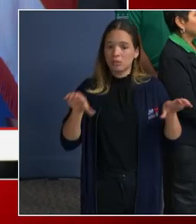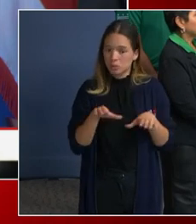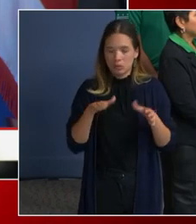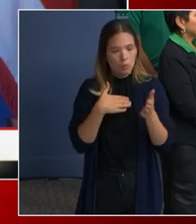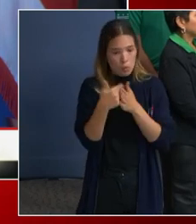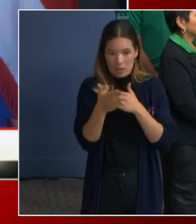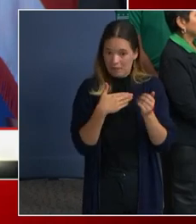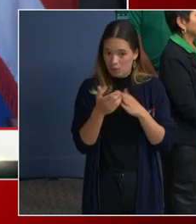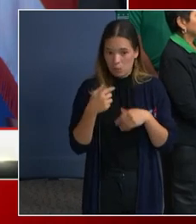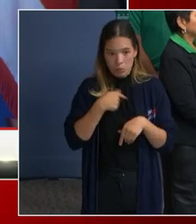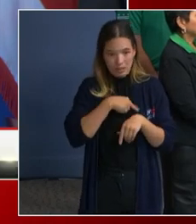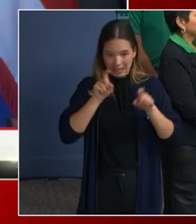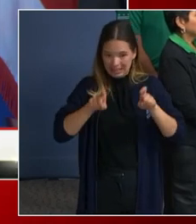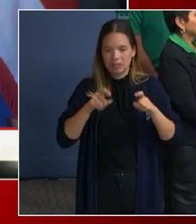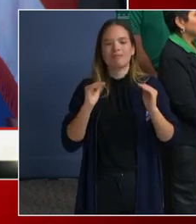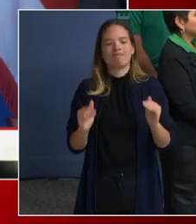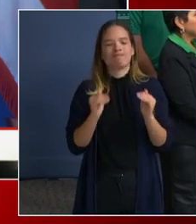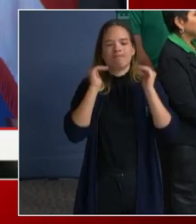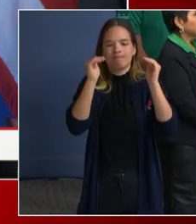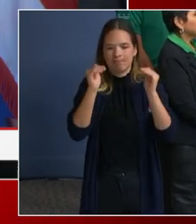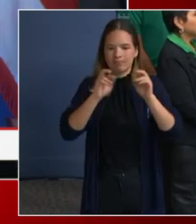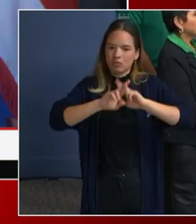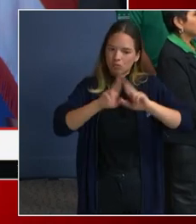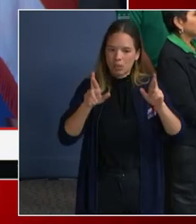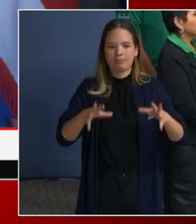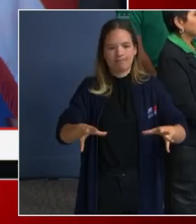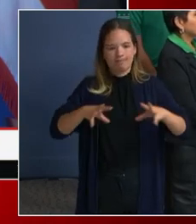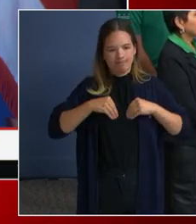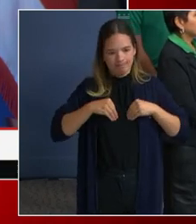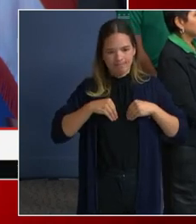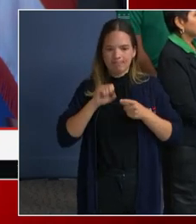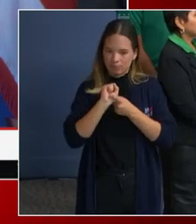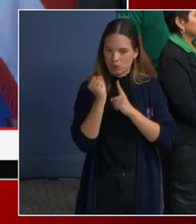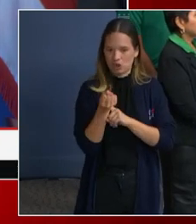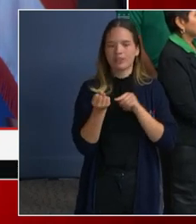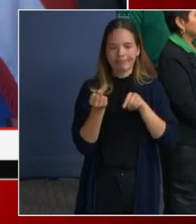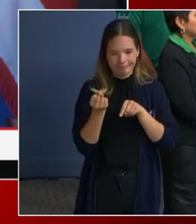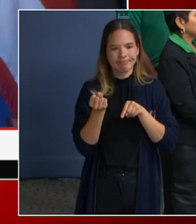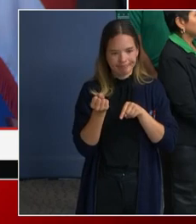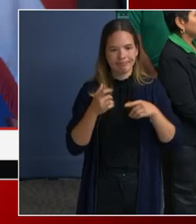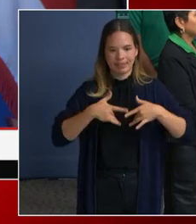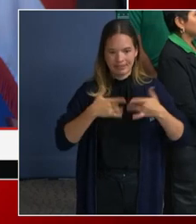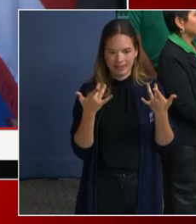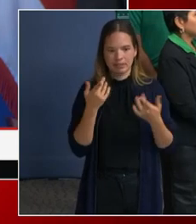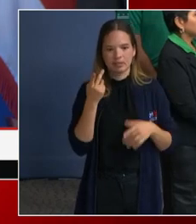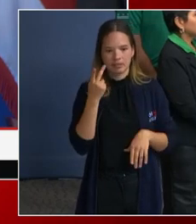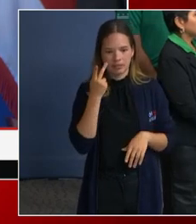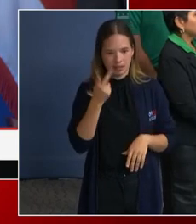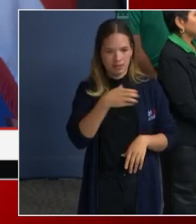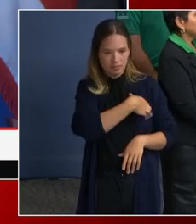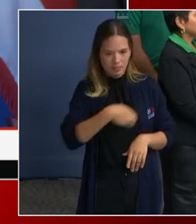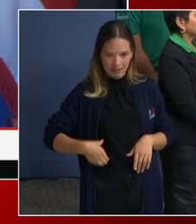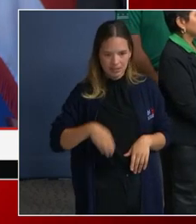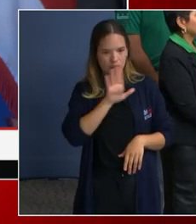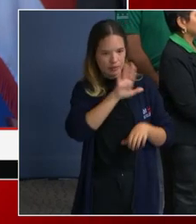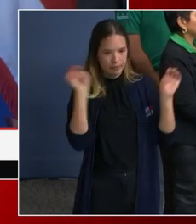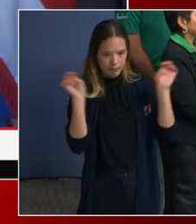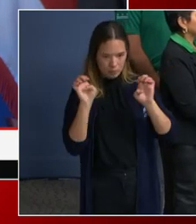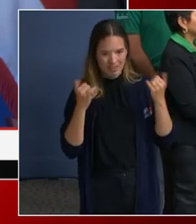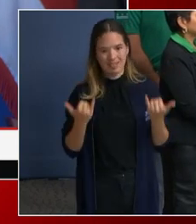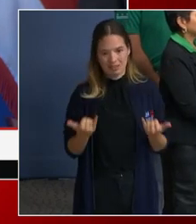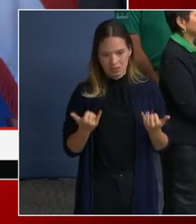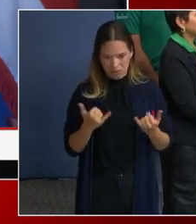occasion. And I'm so thrilled to see the mayor's emergency today, and look forward to working with her on getting the